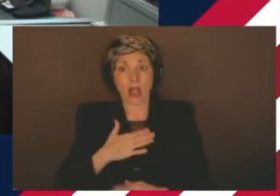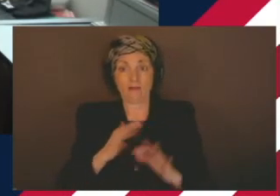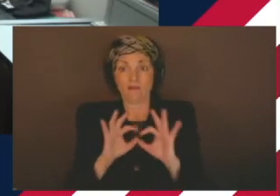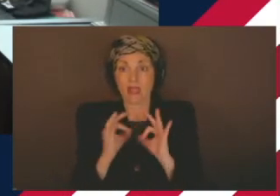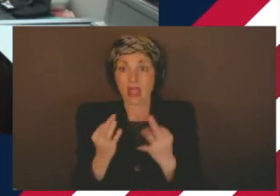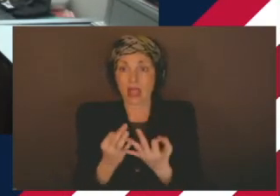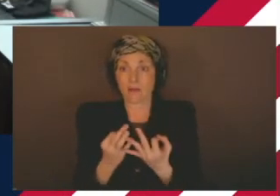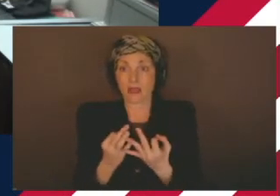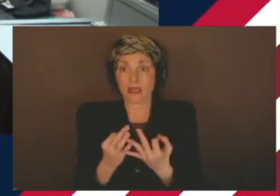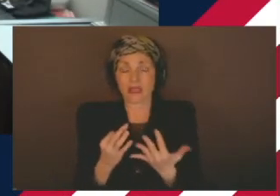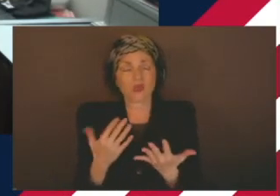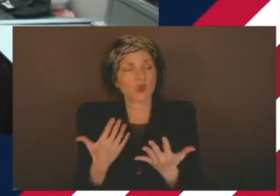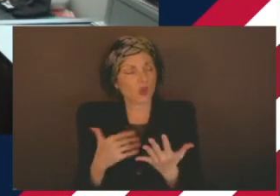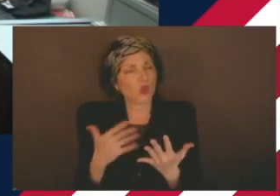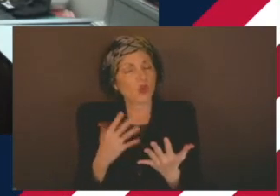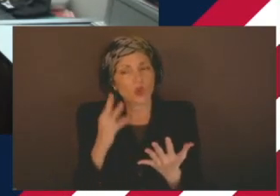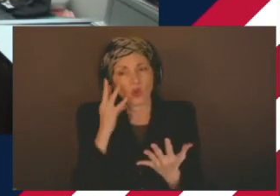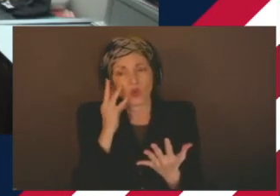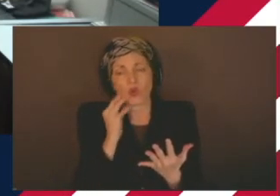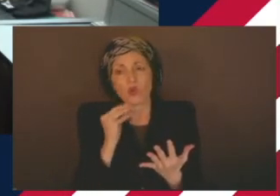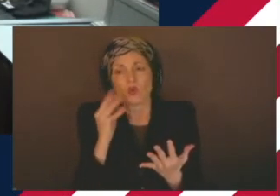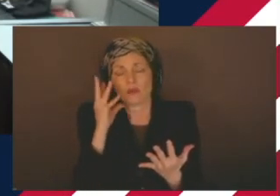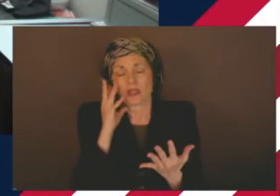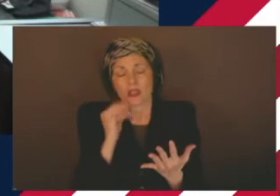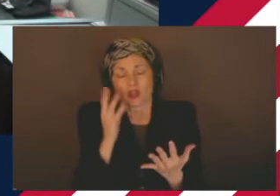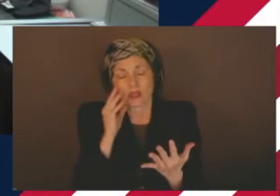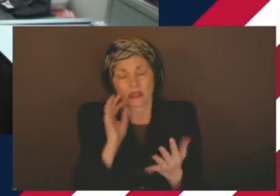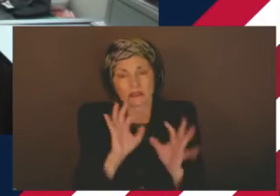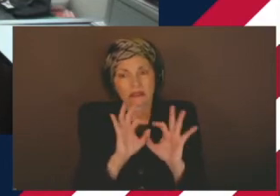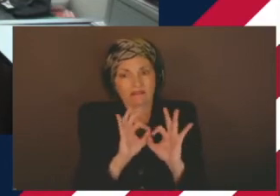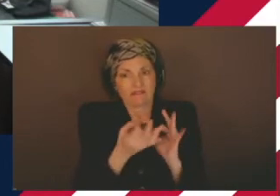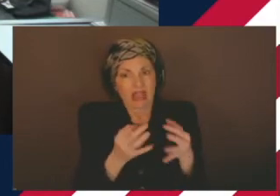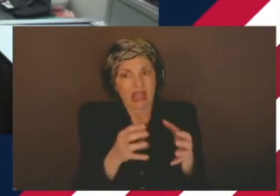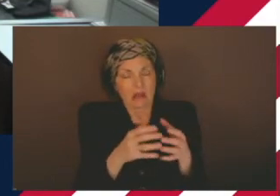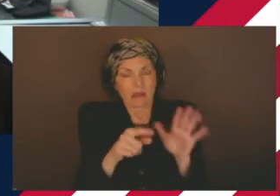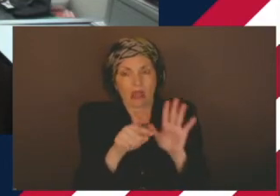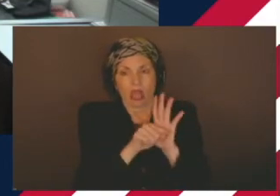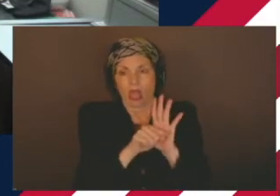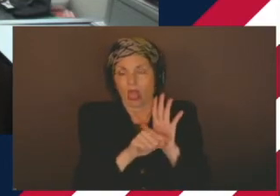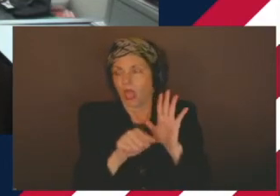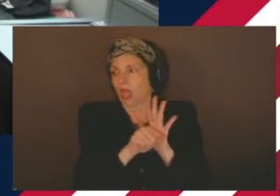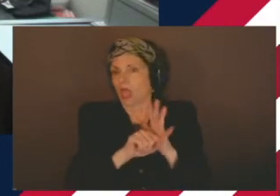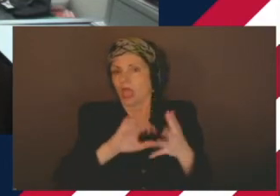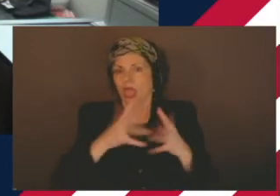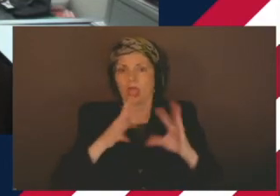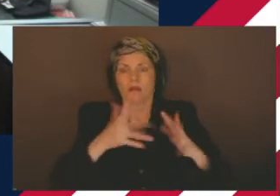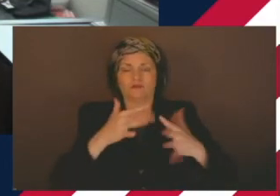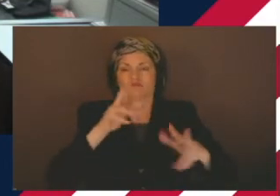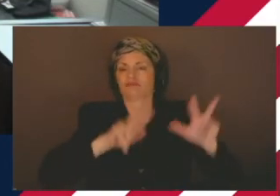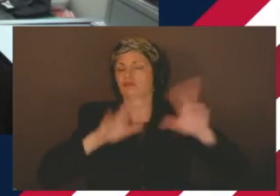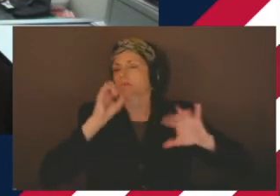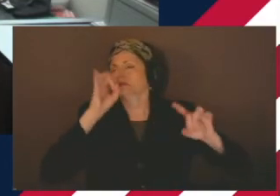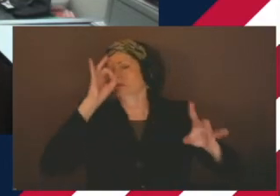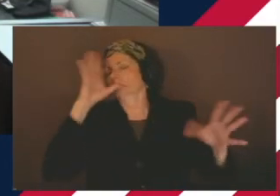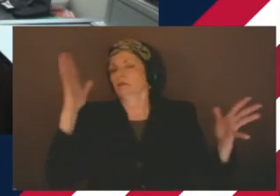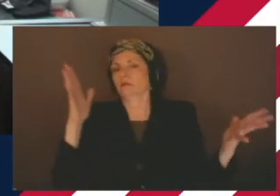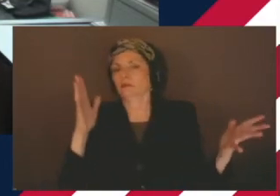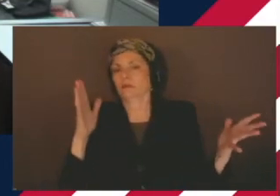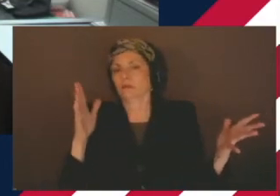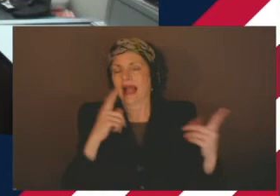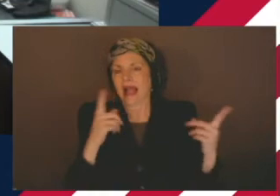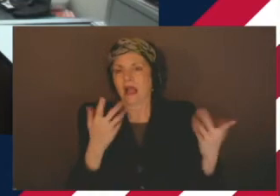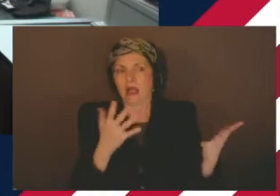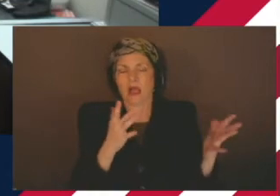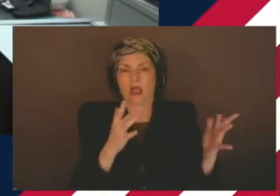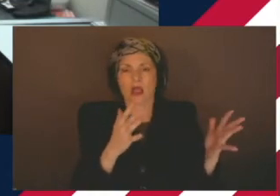we experienced so much as a family unit together that was negative while I was using and while I was seeking help. But once I was